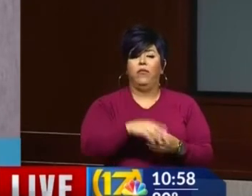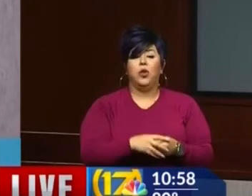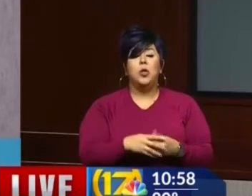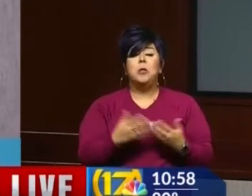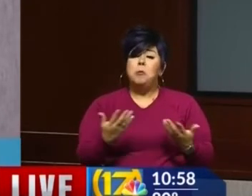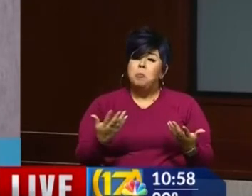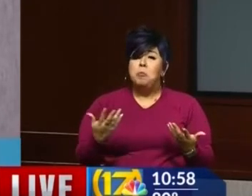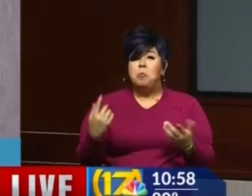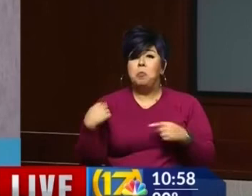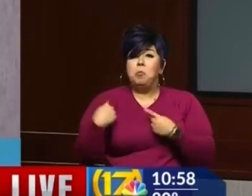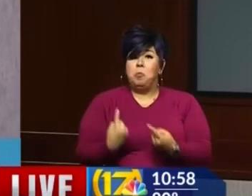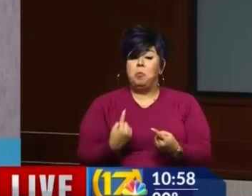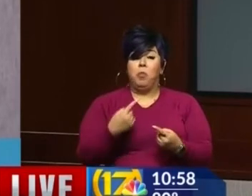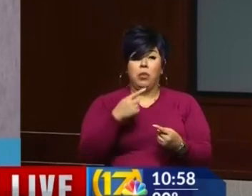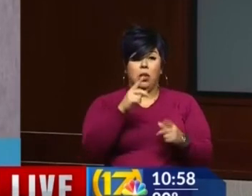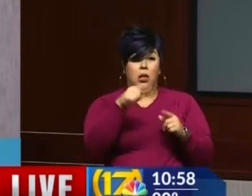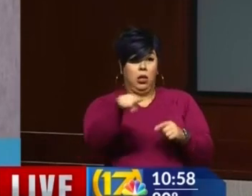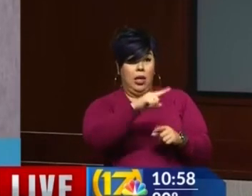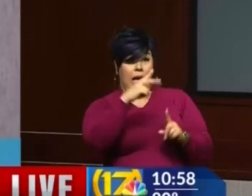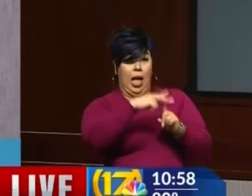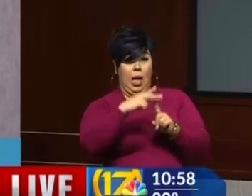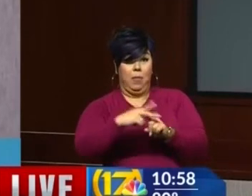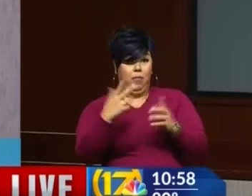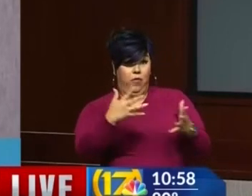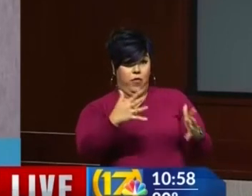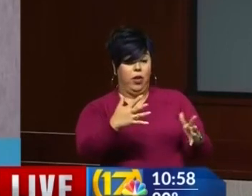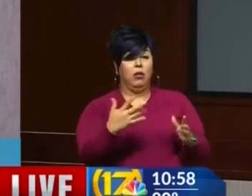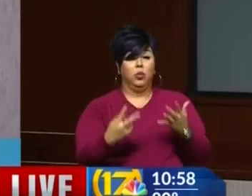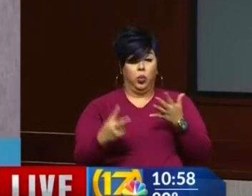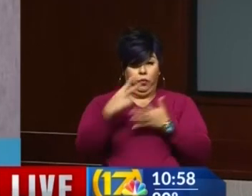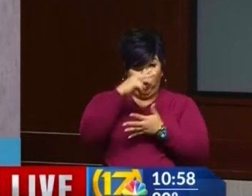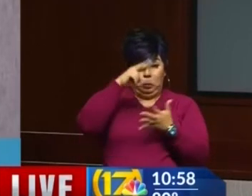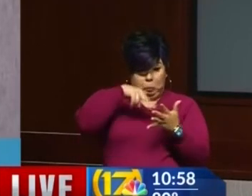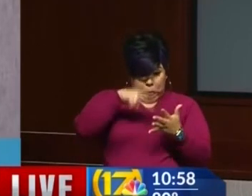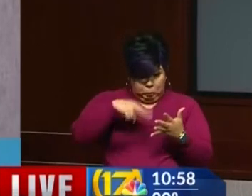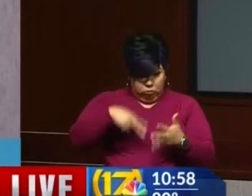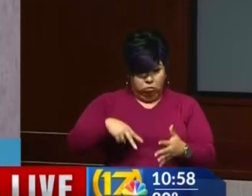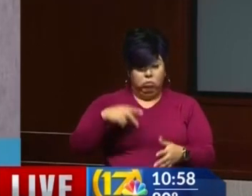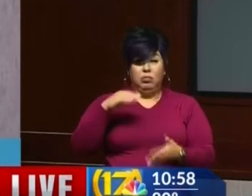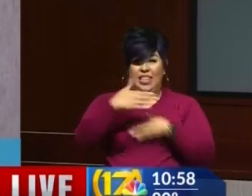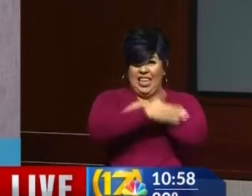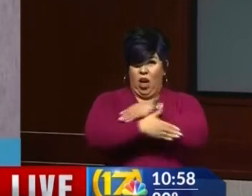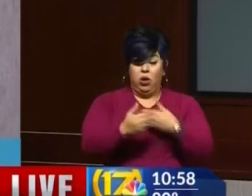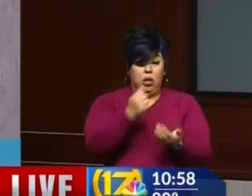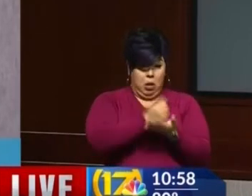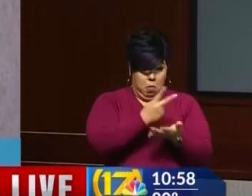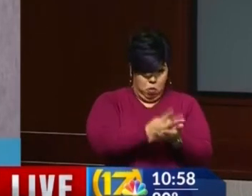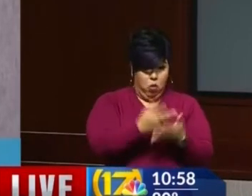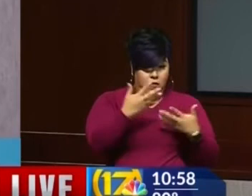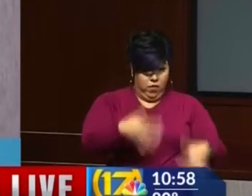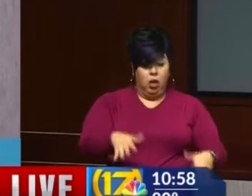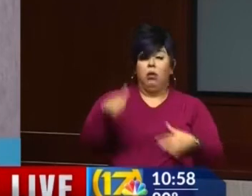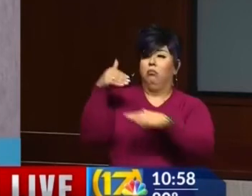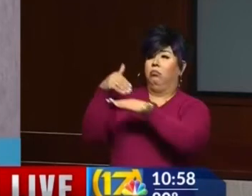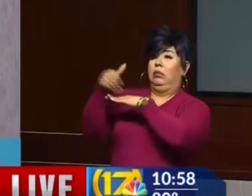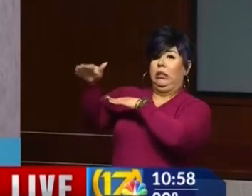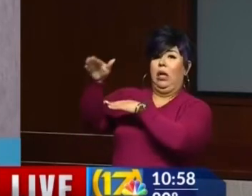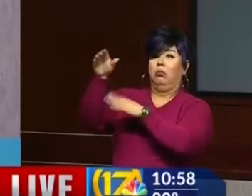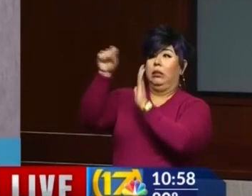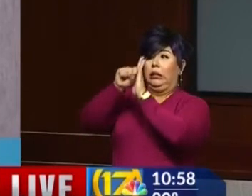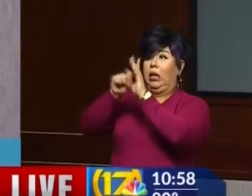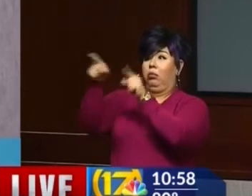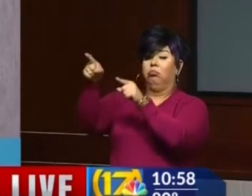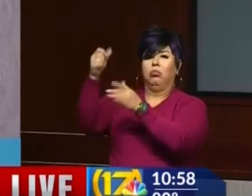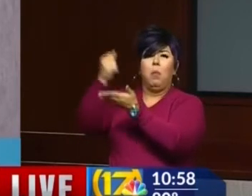far, those that have been submitted and reviewed by us have all been subsequently approved by the